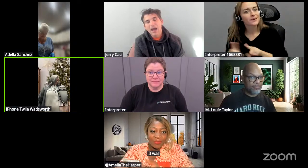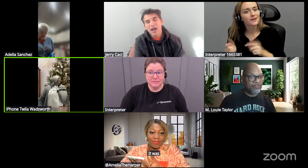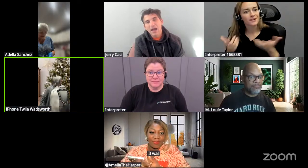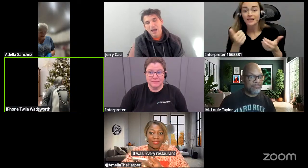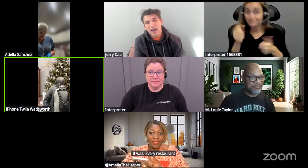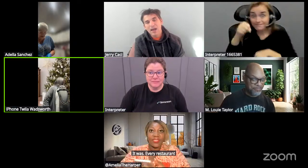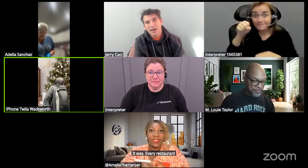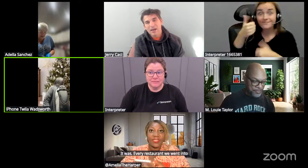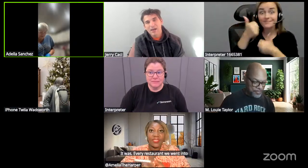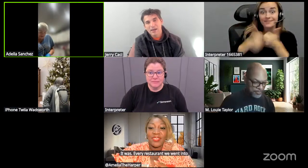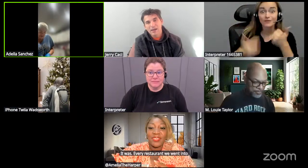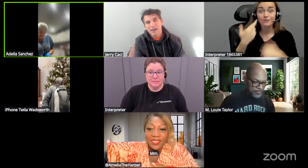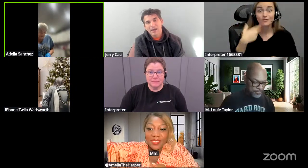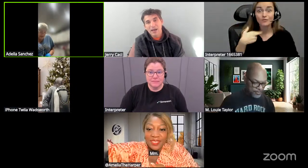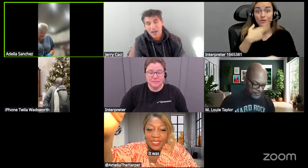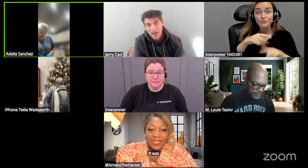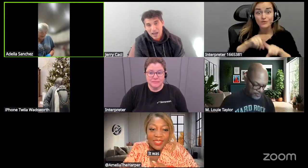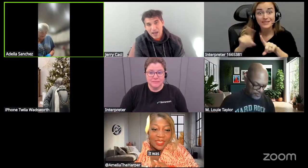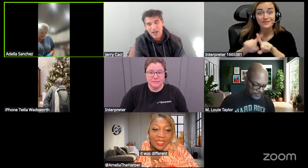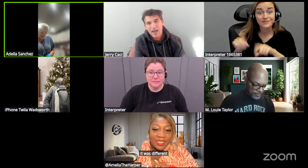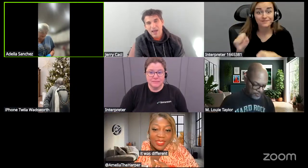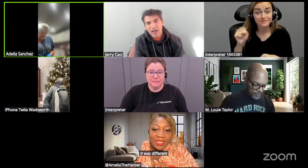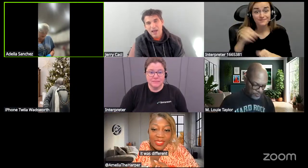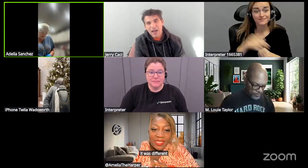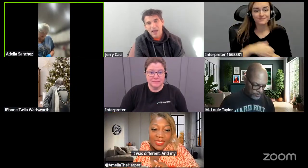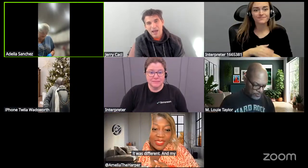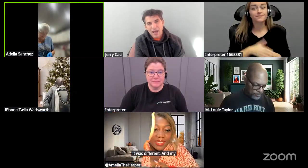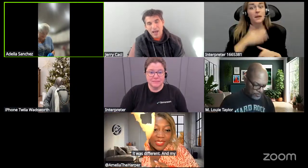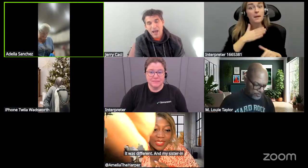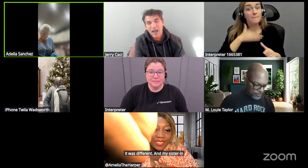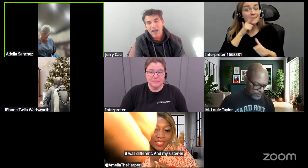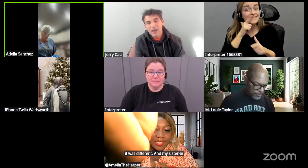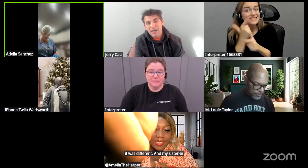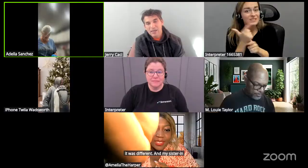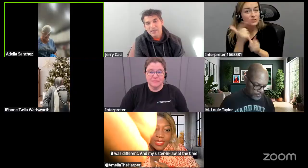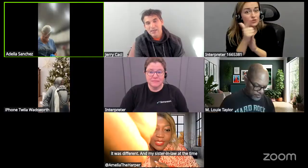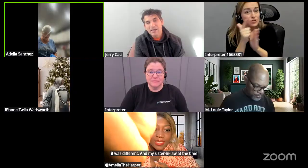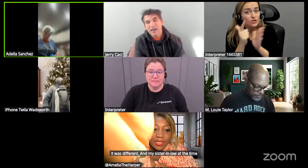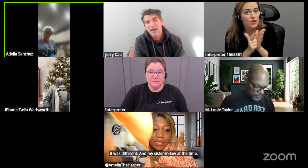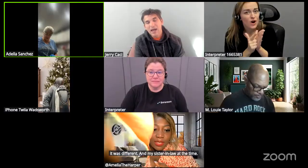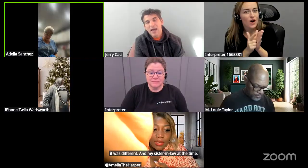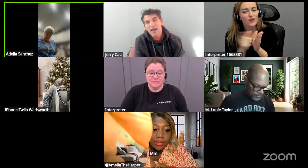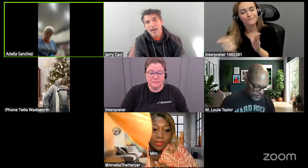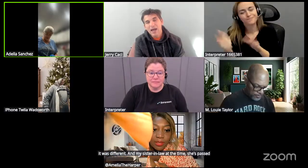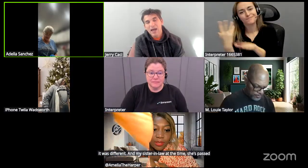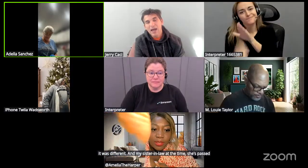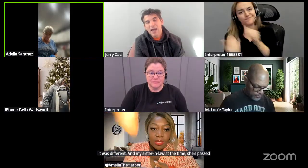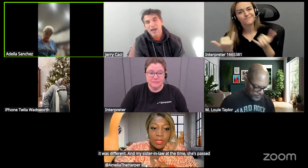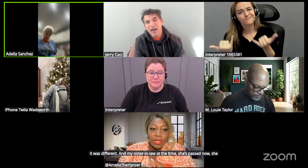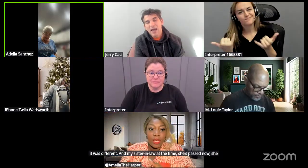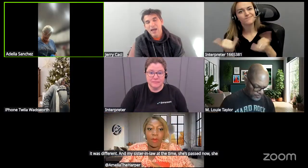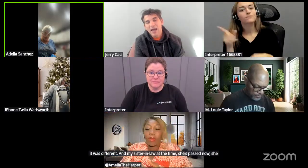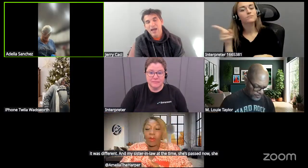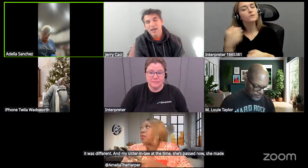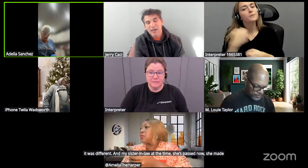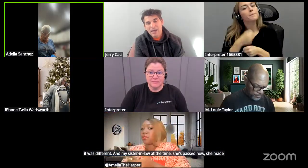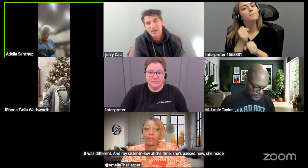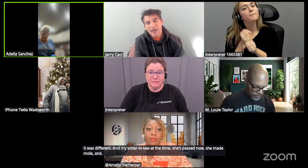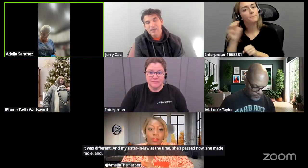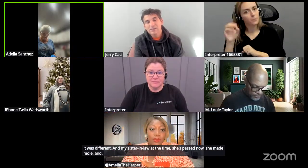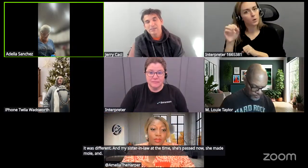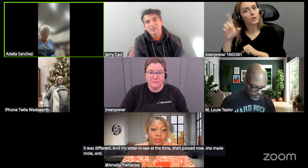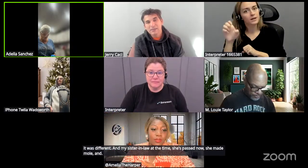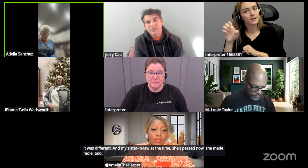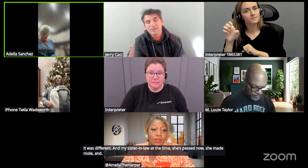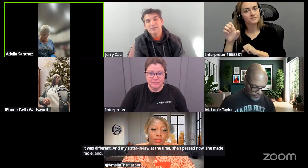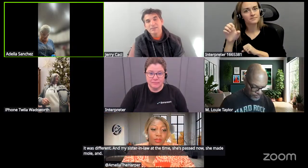went into was different. It was different. And my sister-in-law at the time, she's passed now, she made mole and